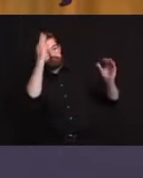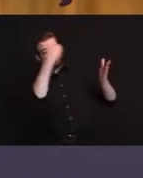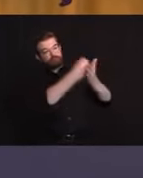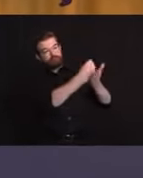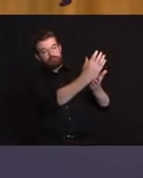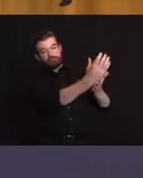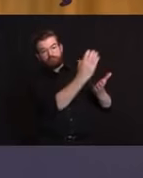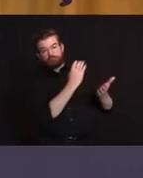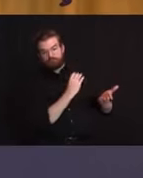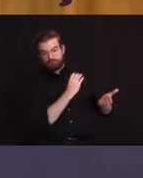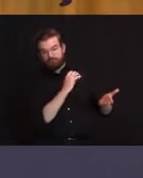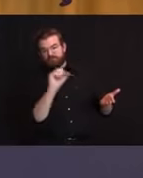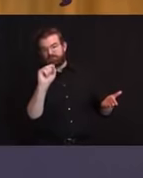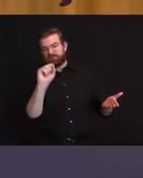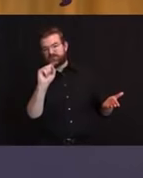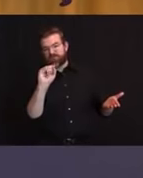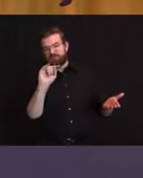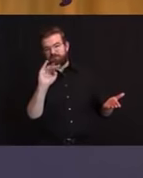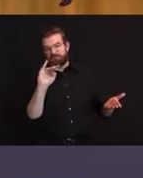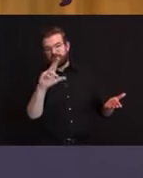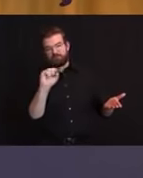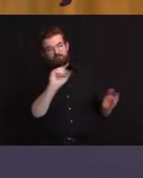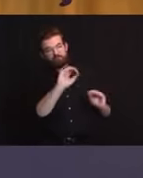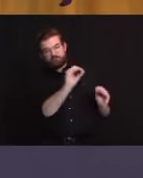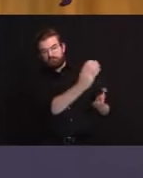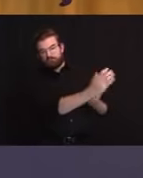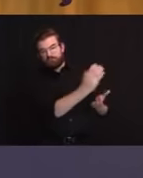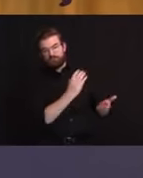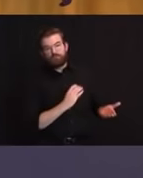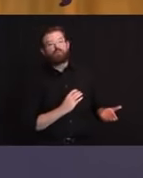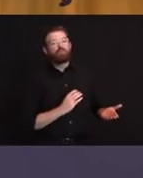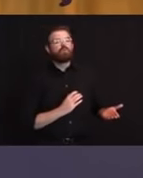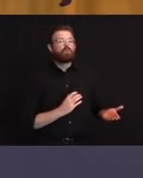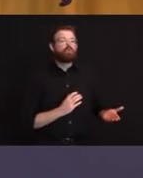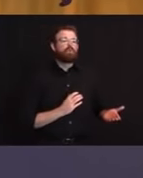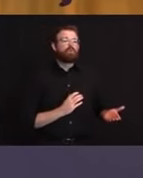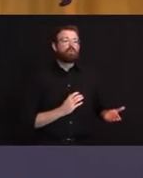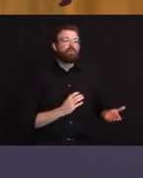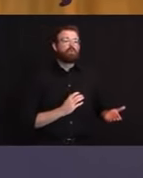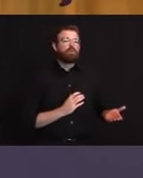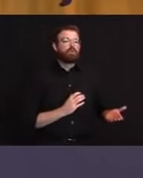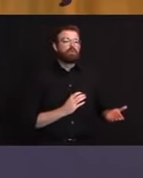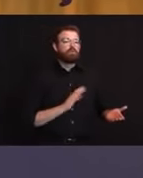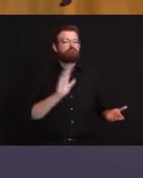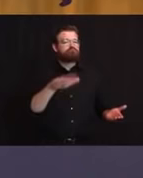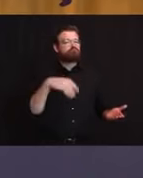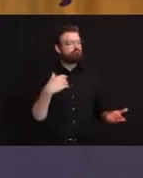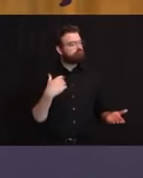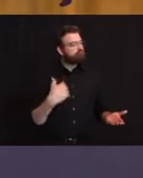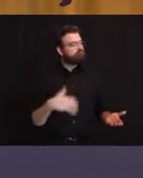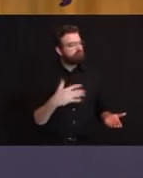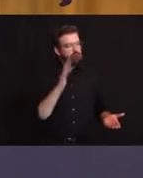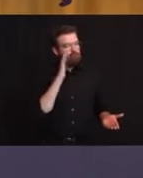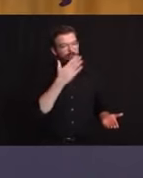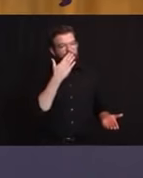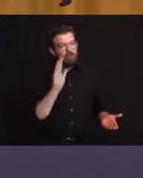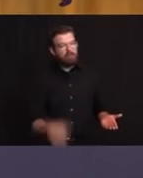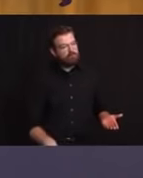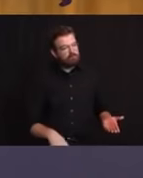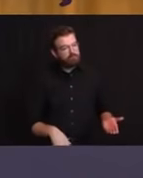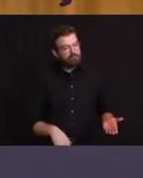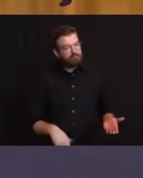It's not a good result. So I signed the law to be able to borrow because